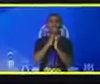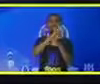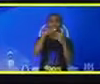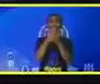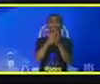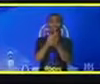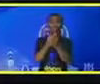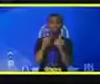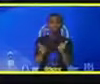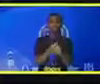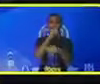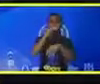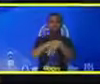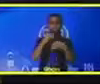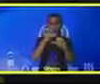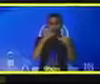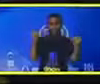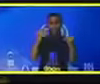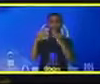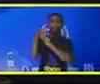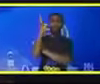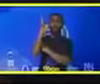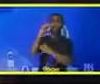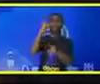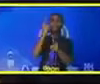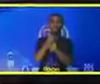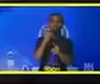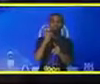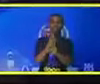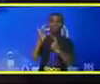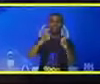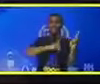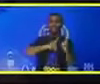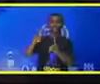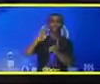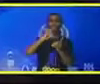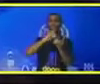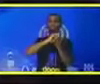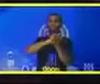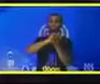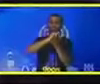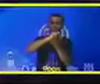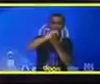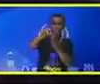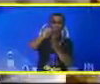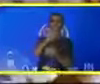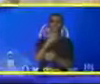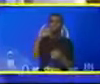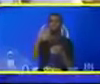something serious here at the Impact Conference. Favor.